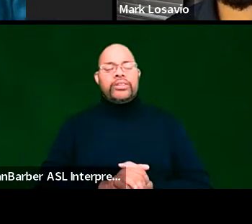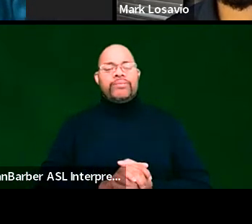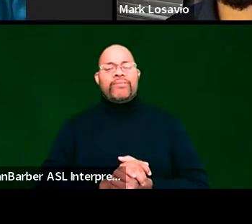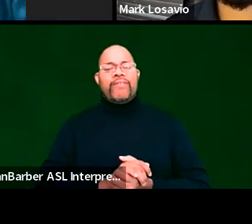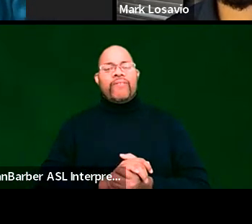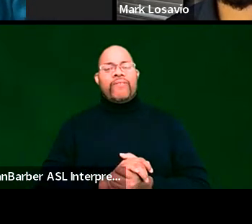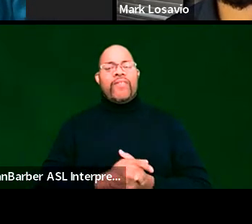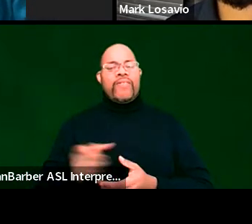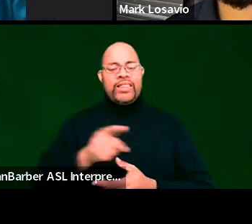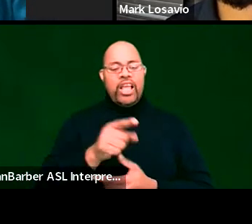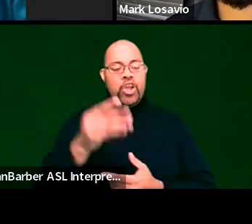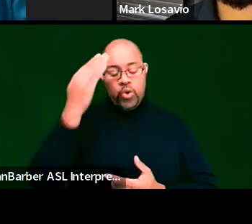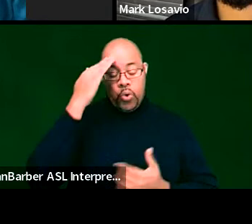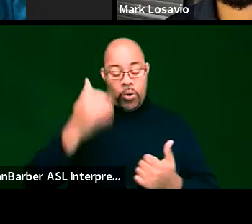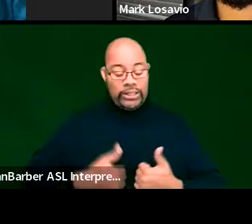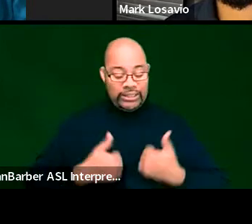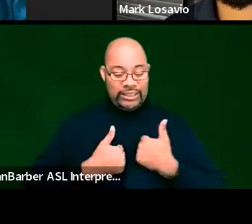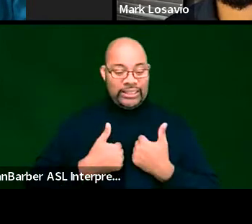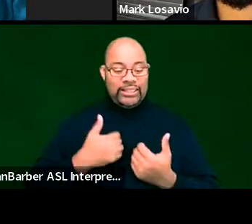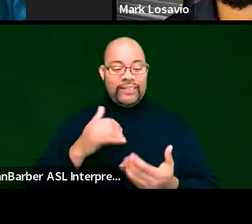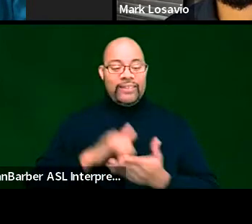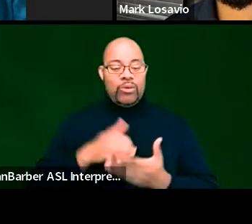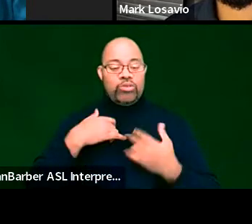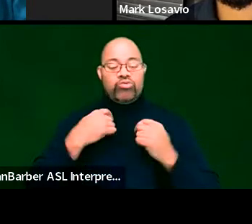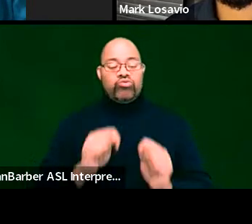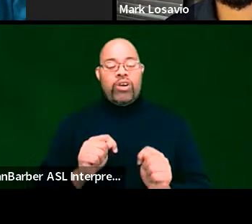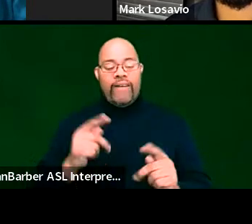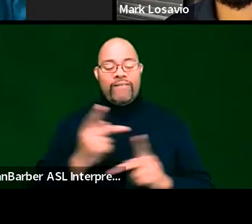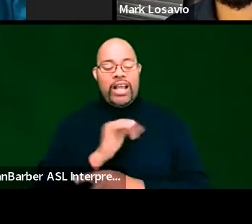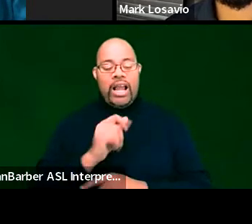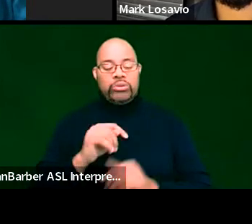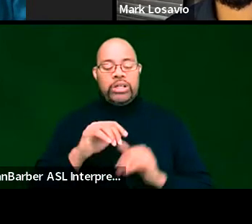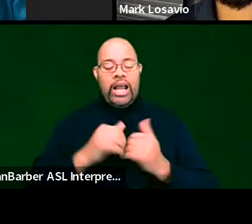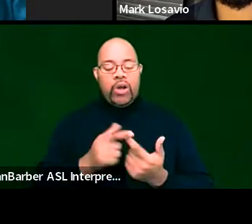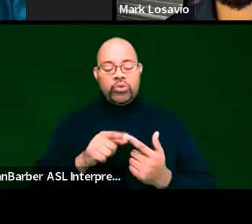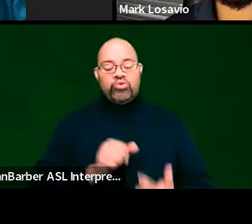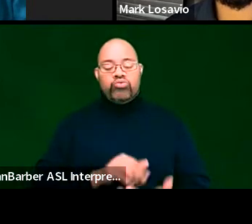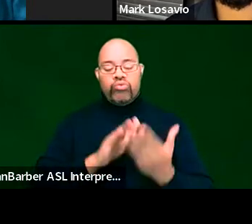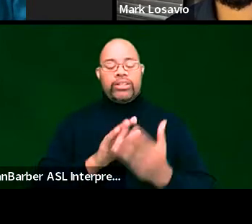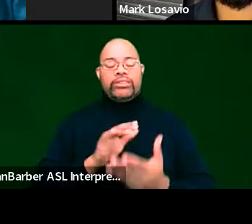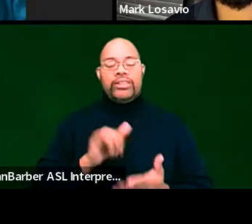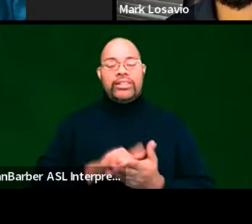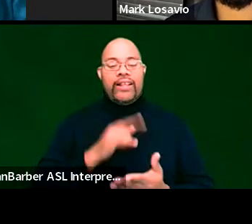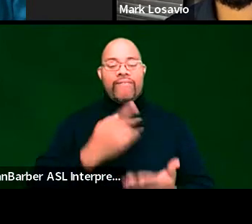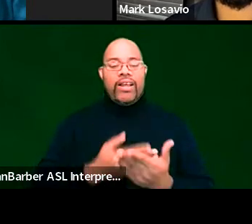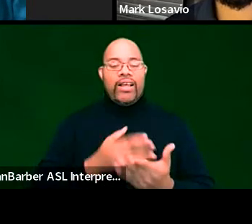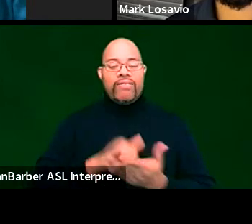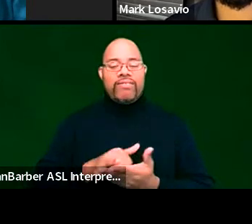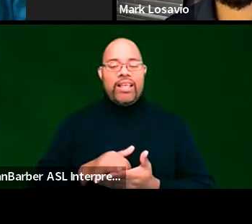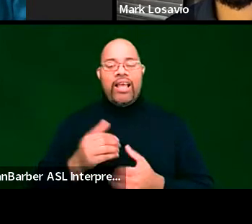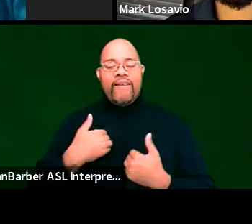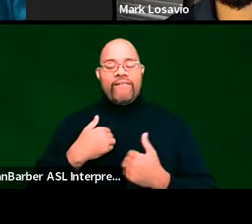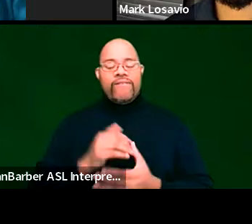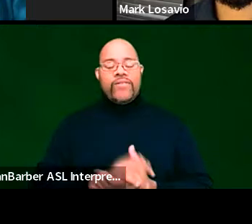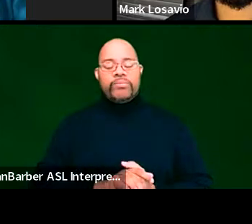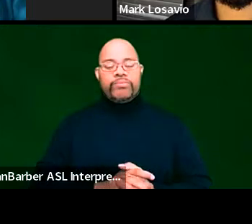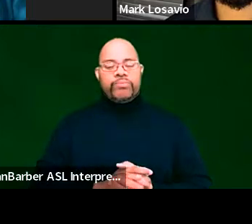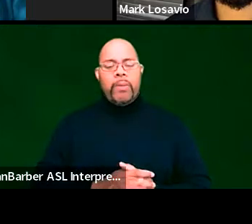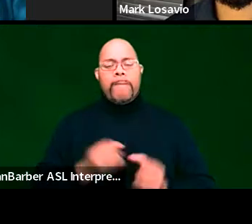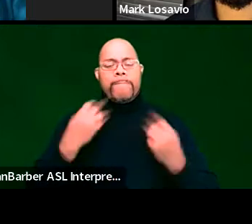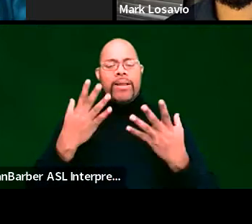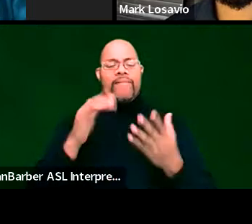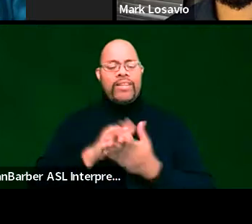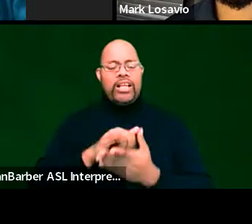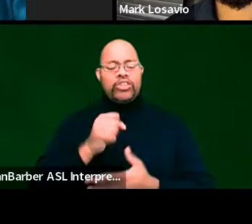they know exists and that we are trying to figure out how to address is the fact that there are many of